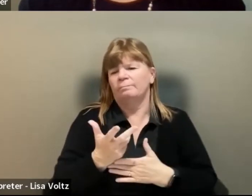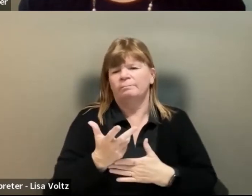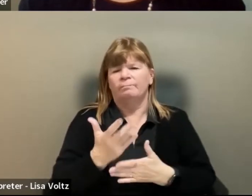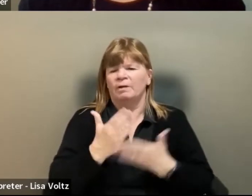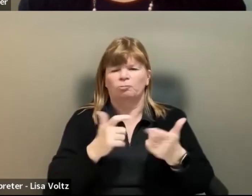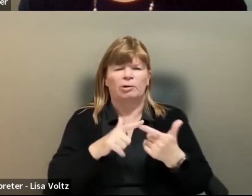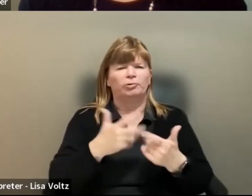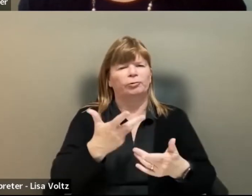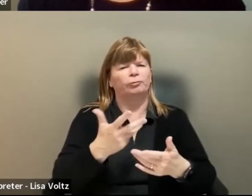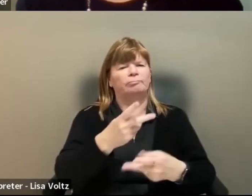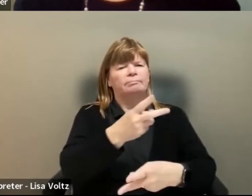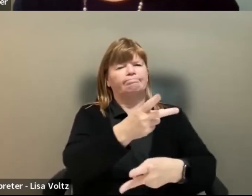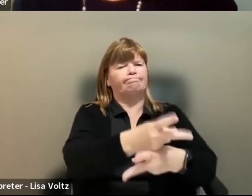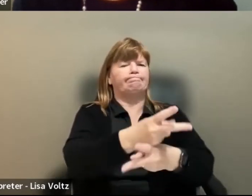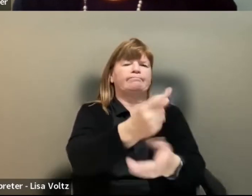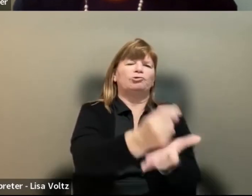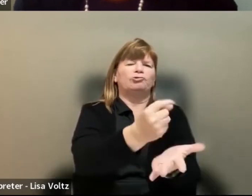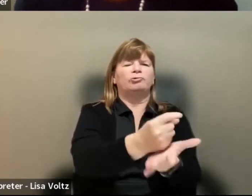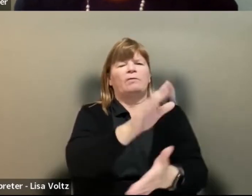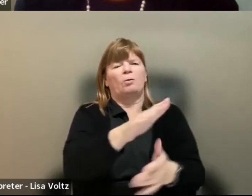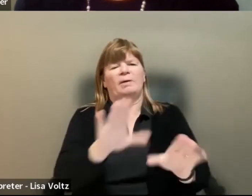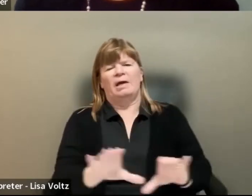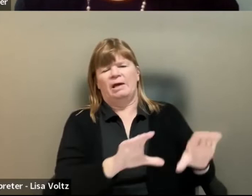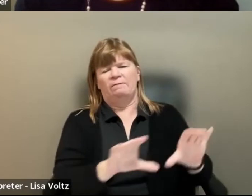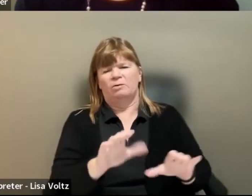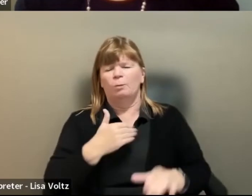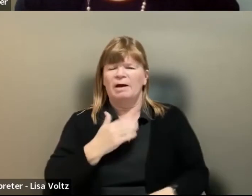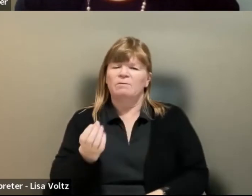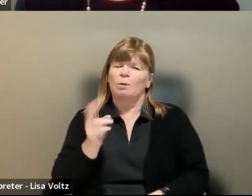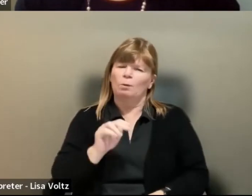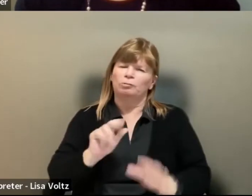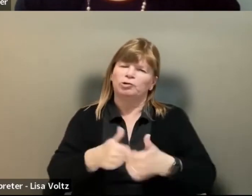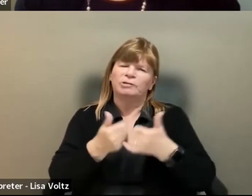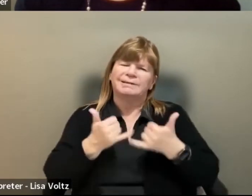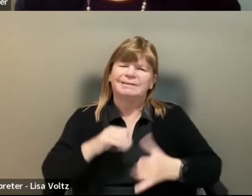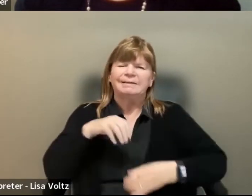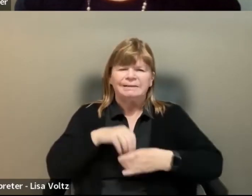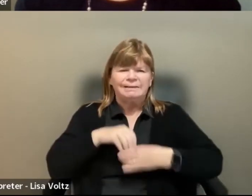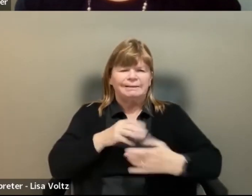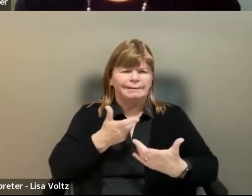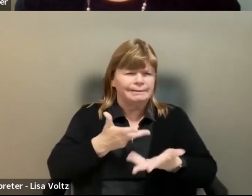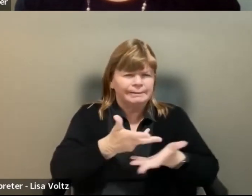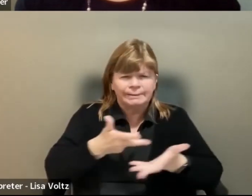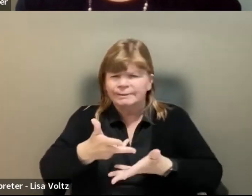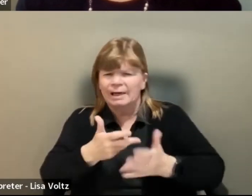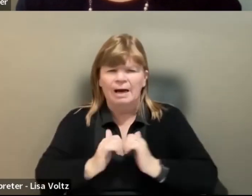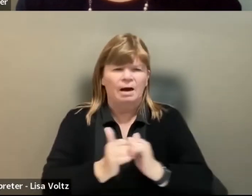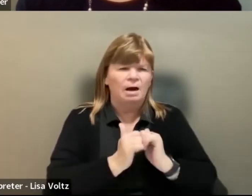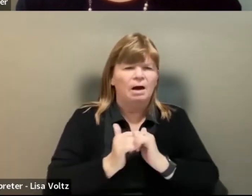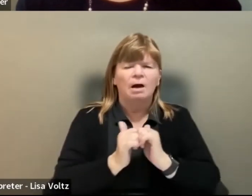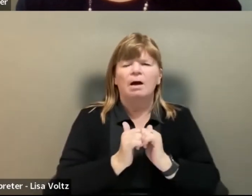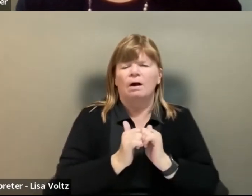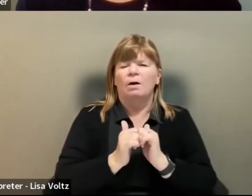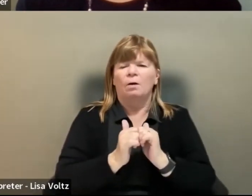treat the behavior. And so we do still have our own challenges, even internally, about how do we